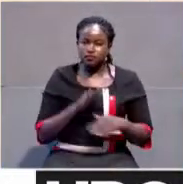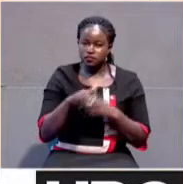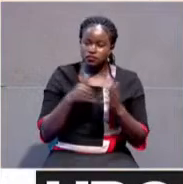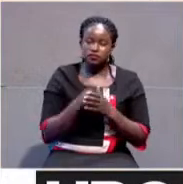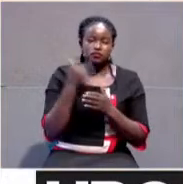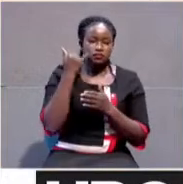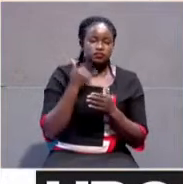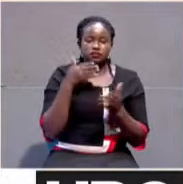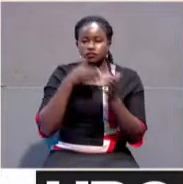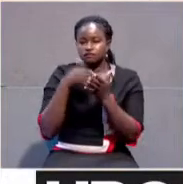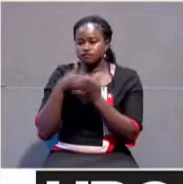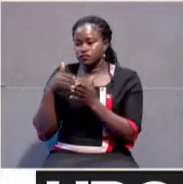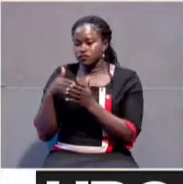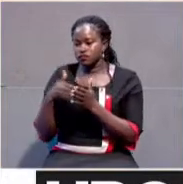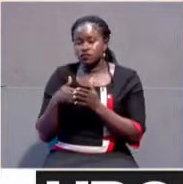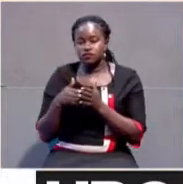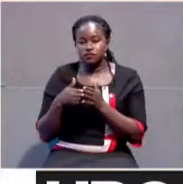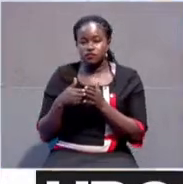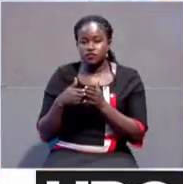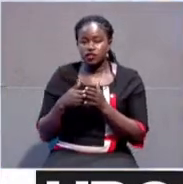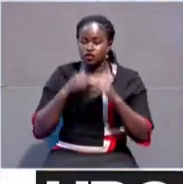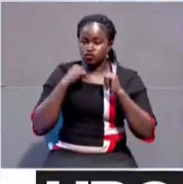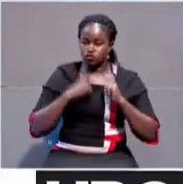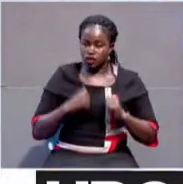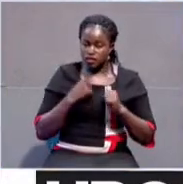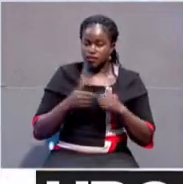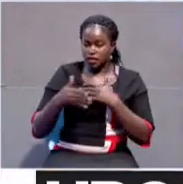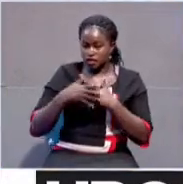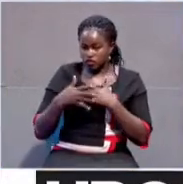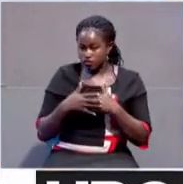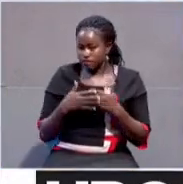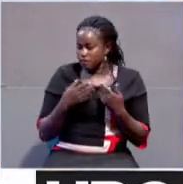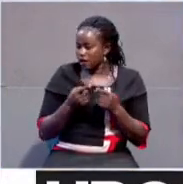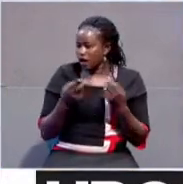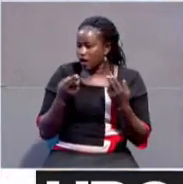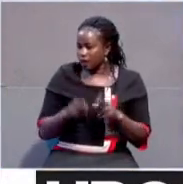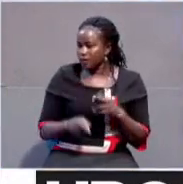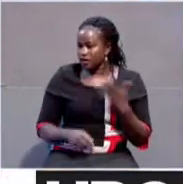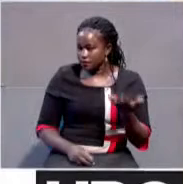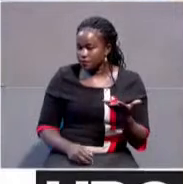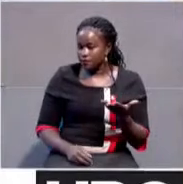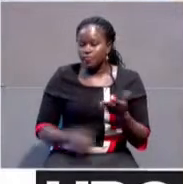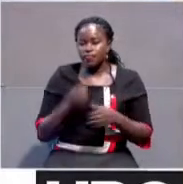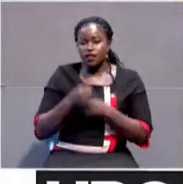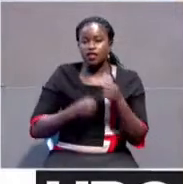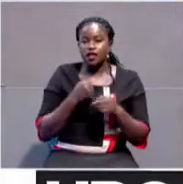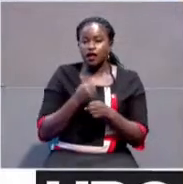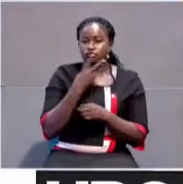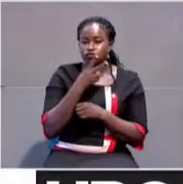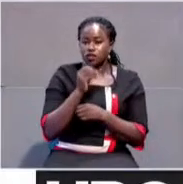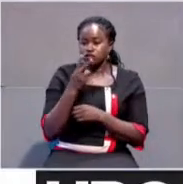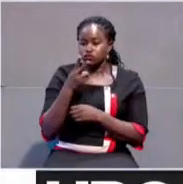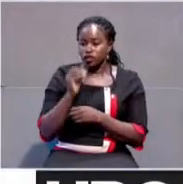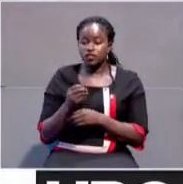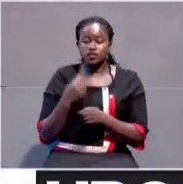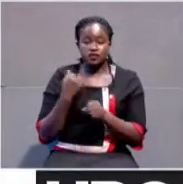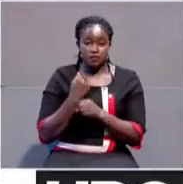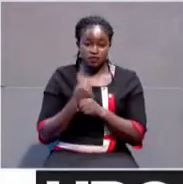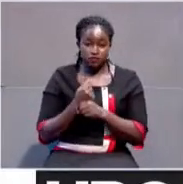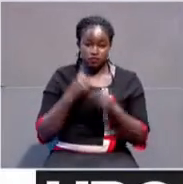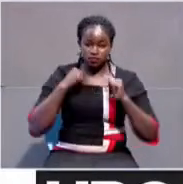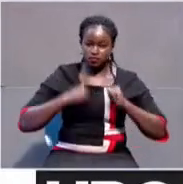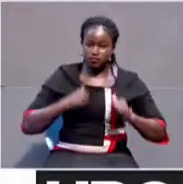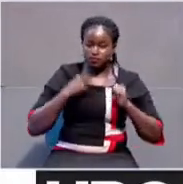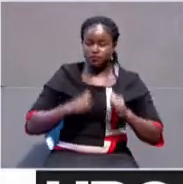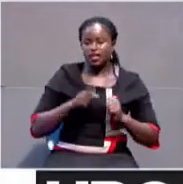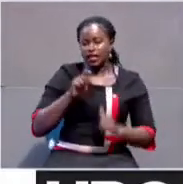disrupted the tourism industry. Unfortunately, in the year 2020, the performance of the tourism